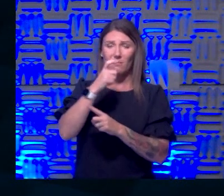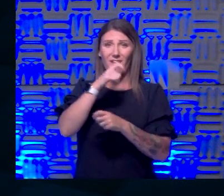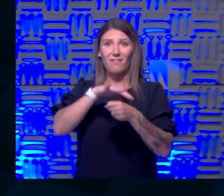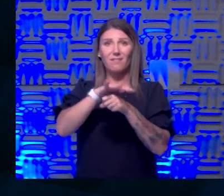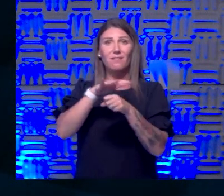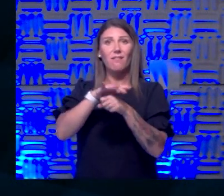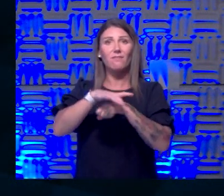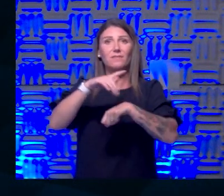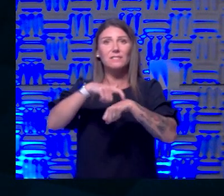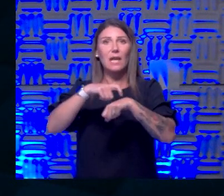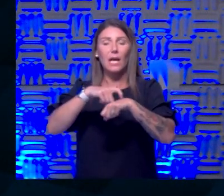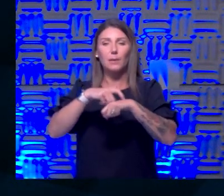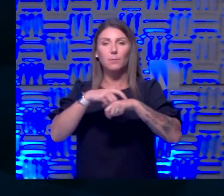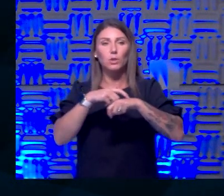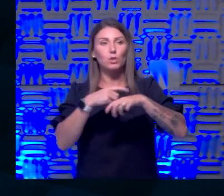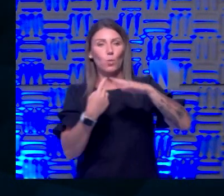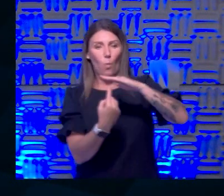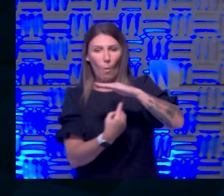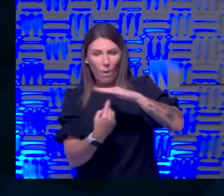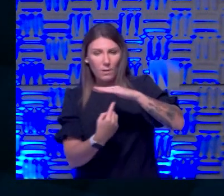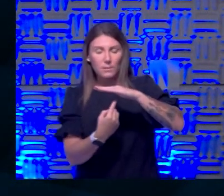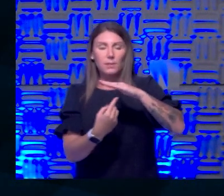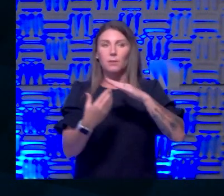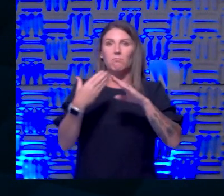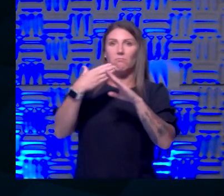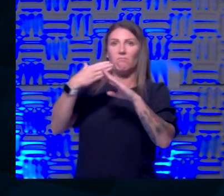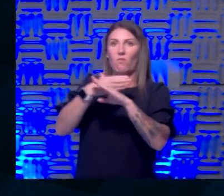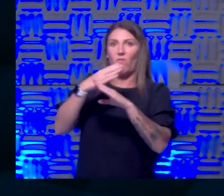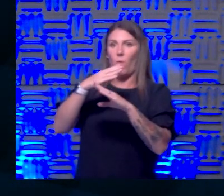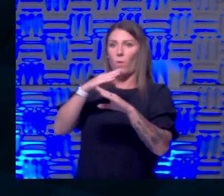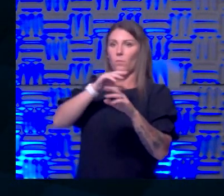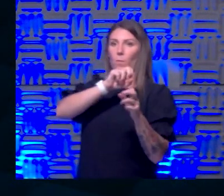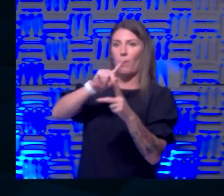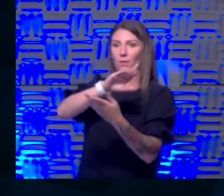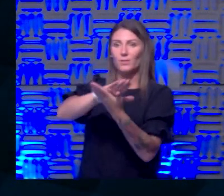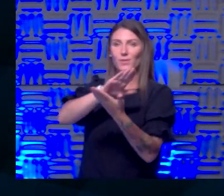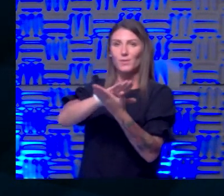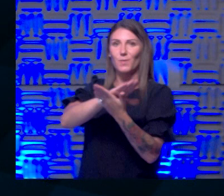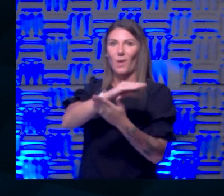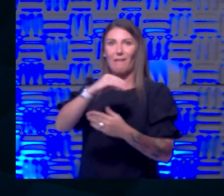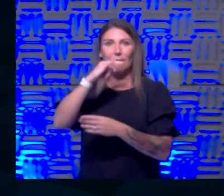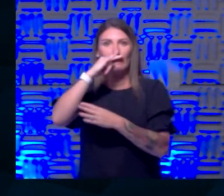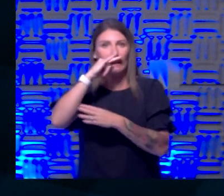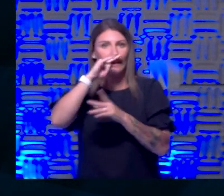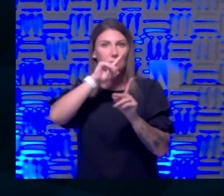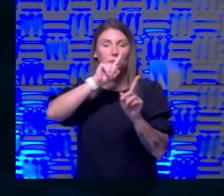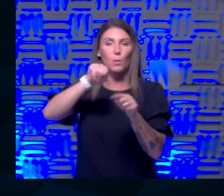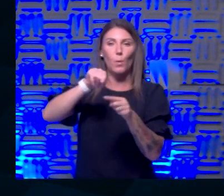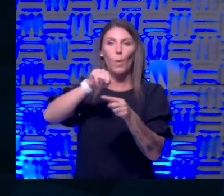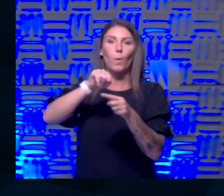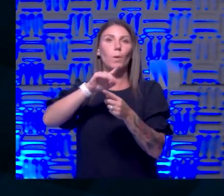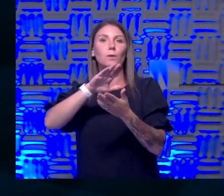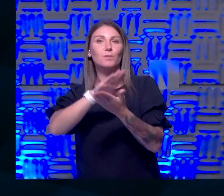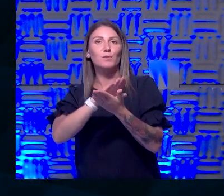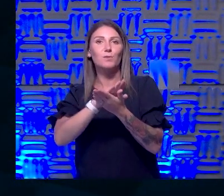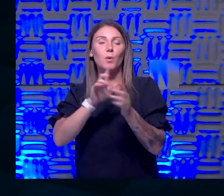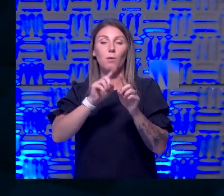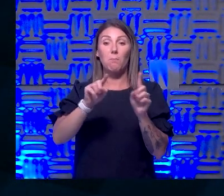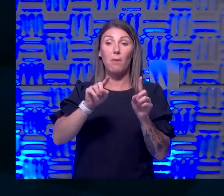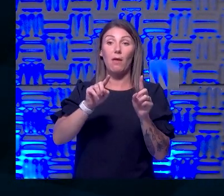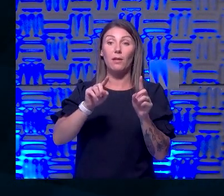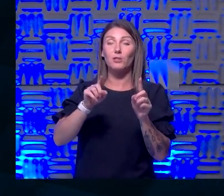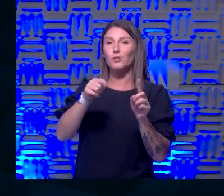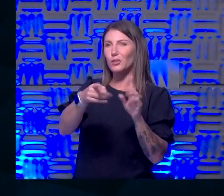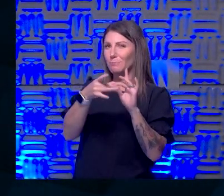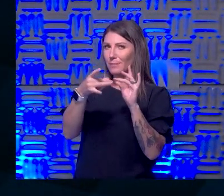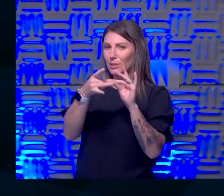she goes to school and before the kids go to school. She points out that although the county I'm traveling to is not as infectious as